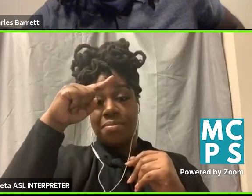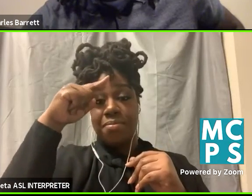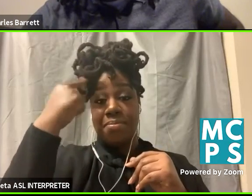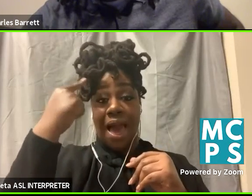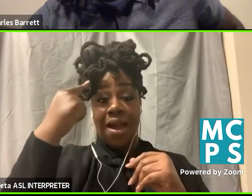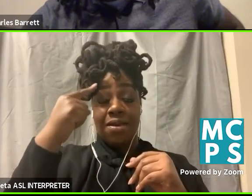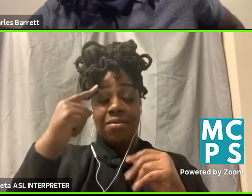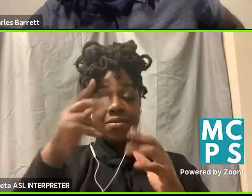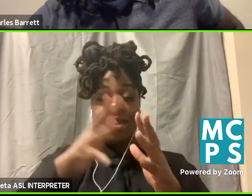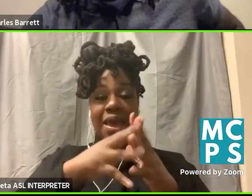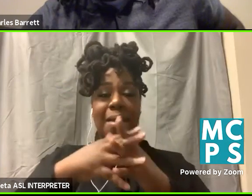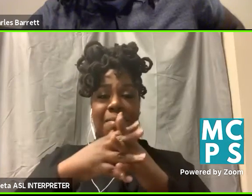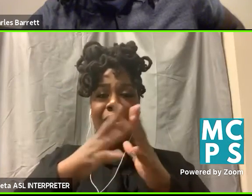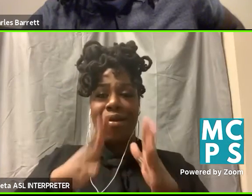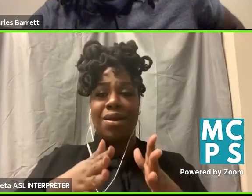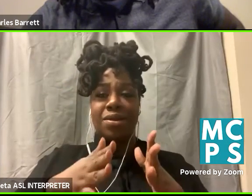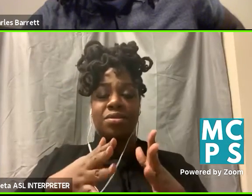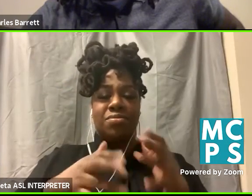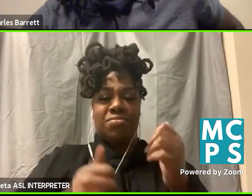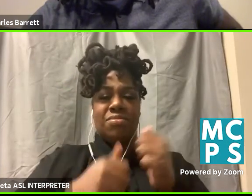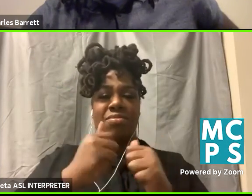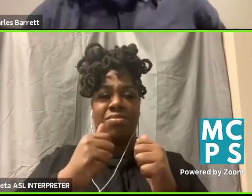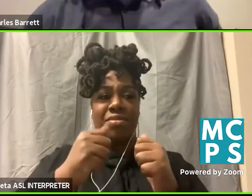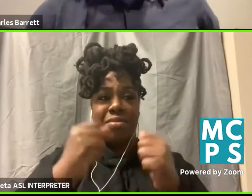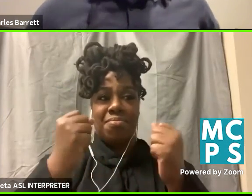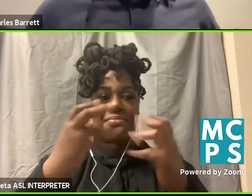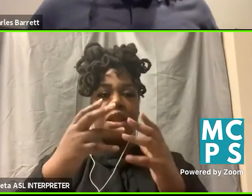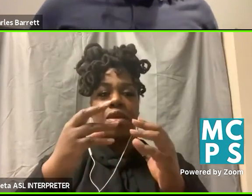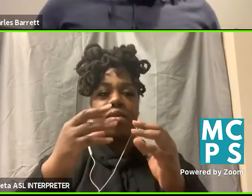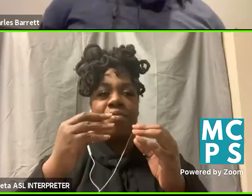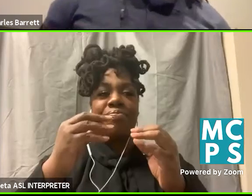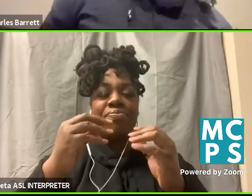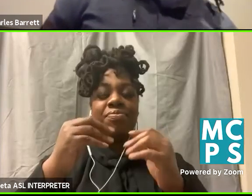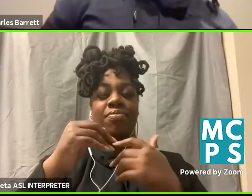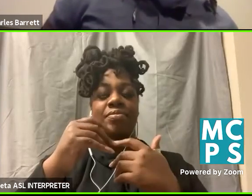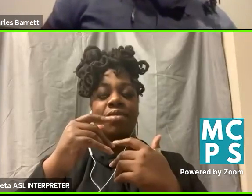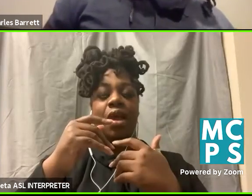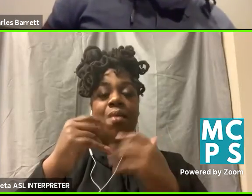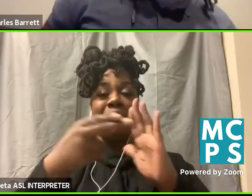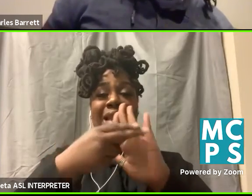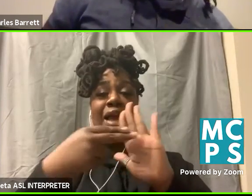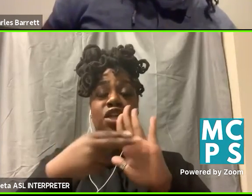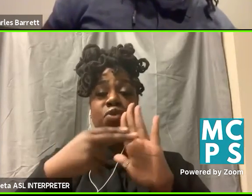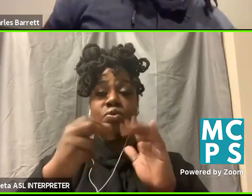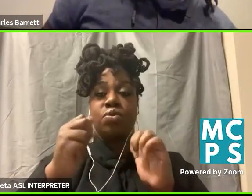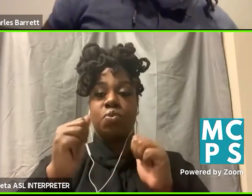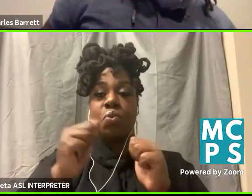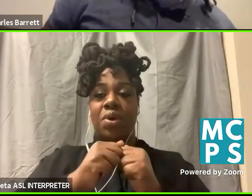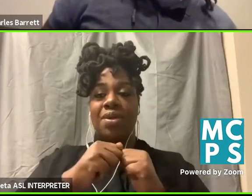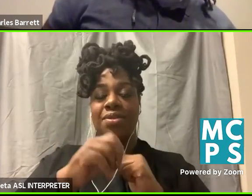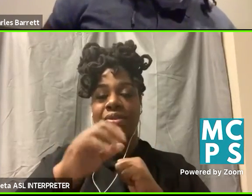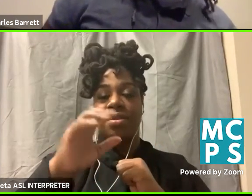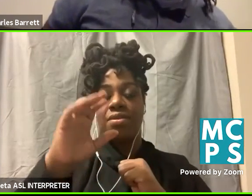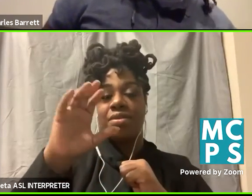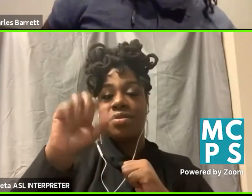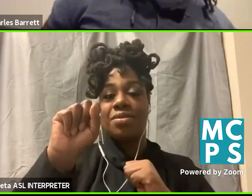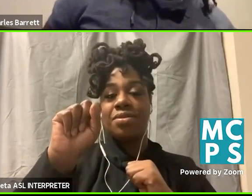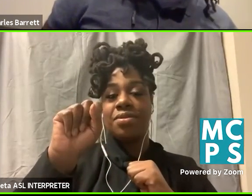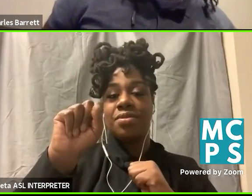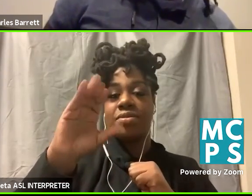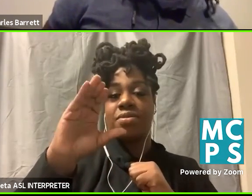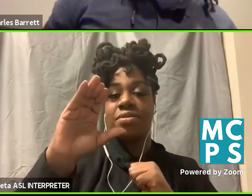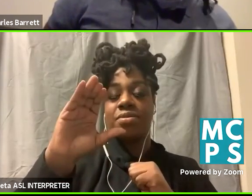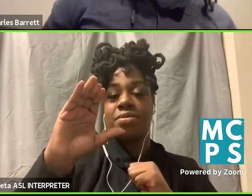be diagnosed with schizophrenia than their white peers, right? We're talking about like, and we have no medical explanation for that.